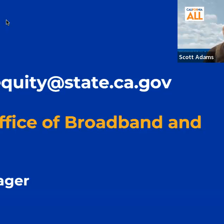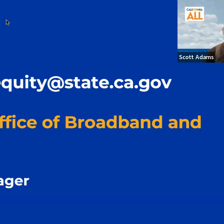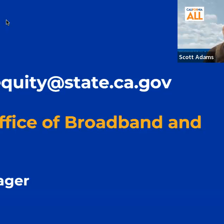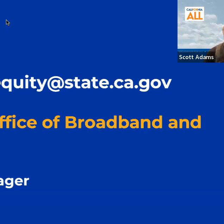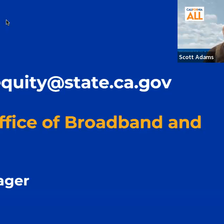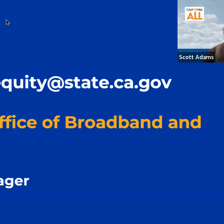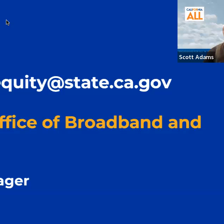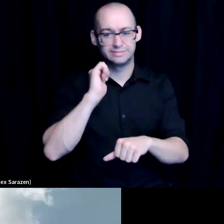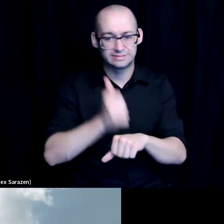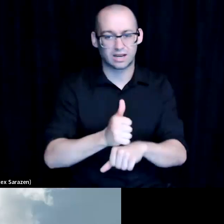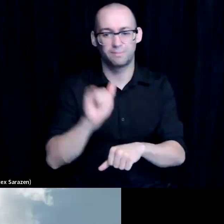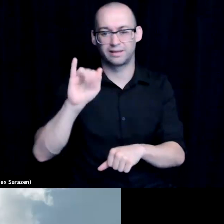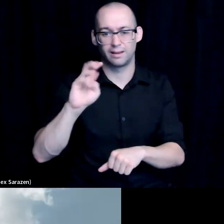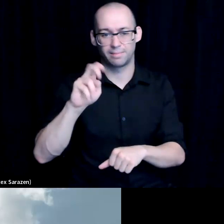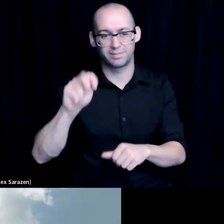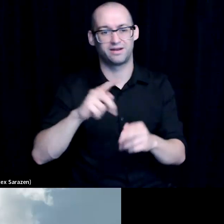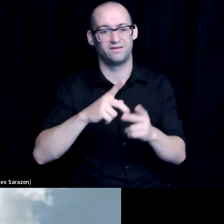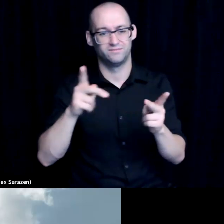implementation phase.